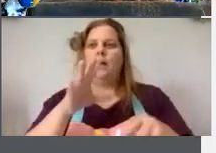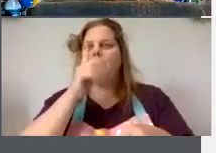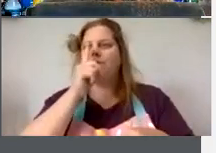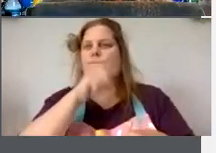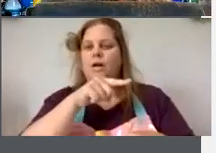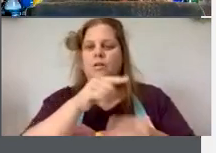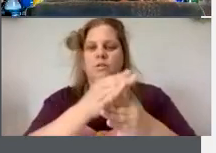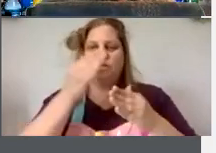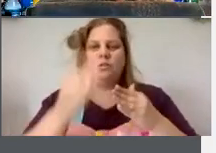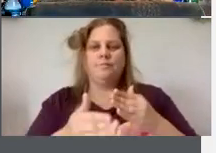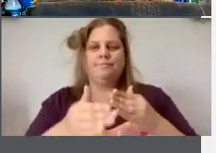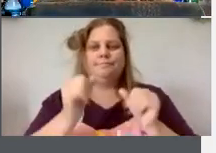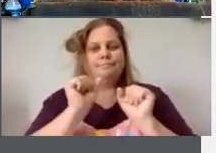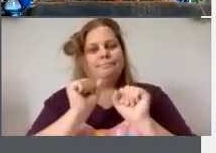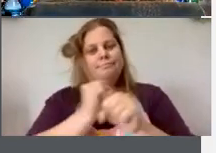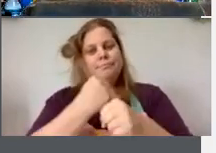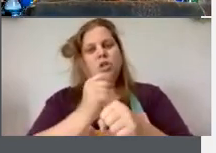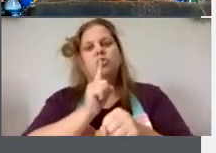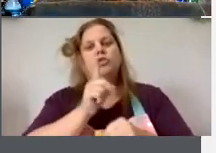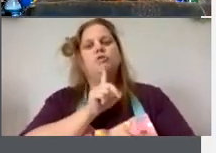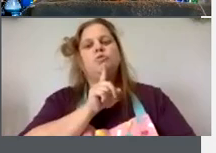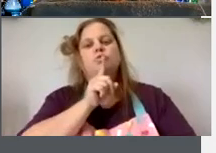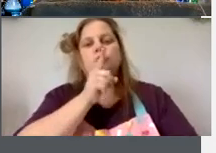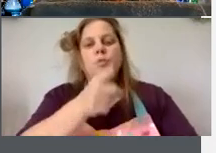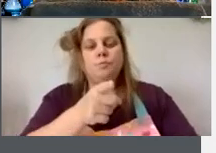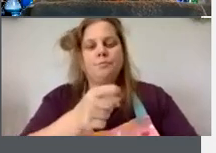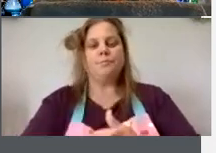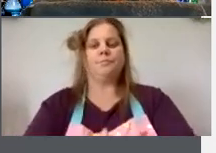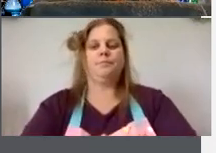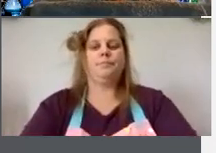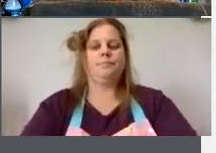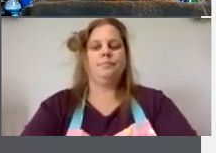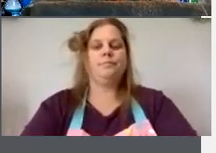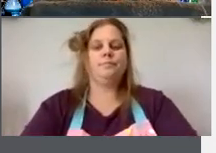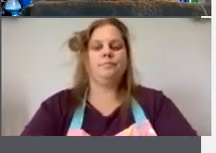your conclusion's the truth, okay? All right.